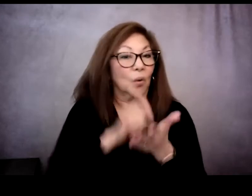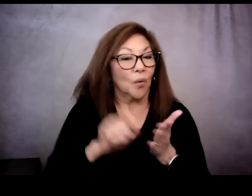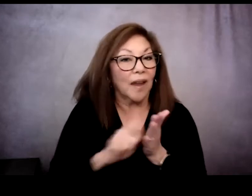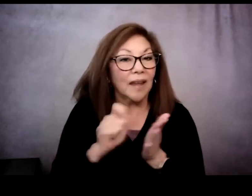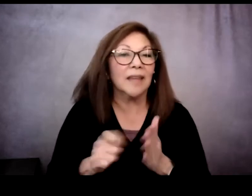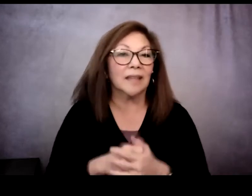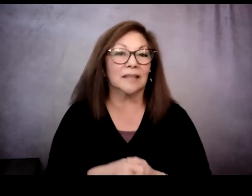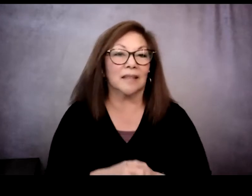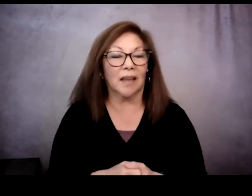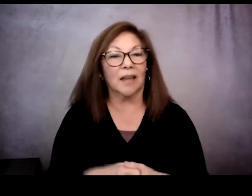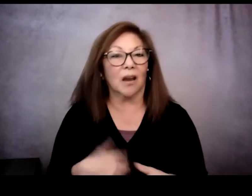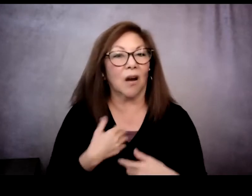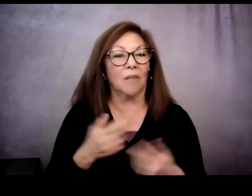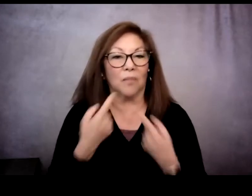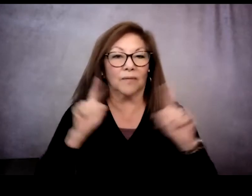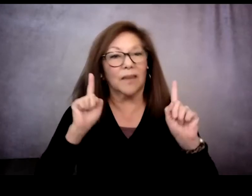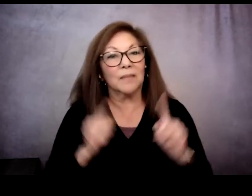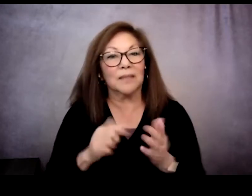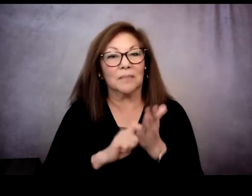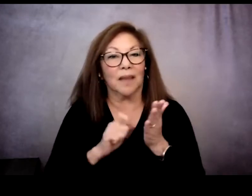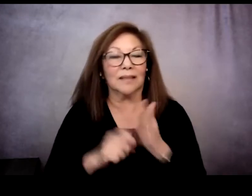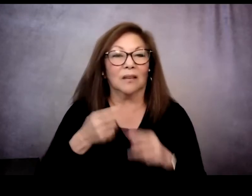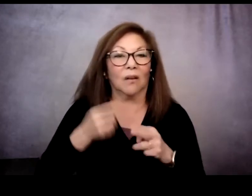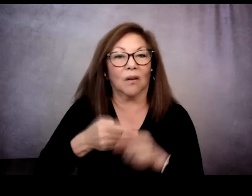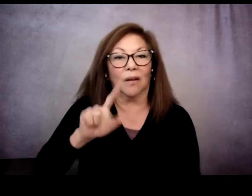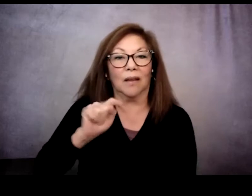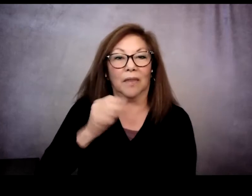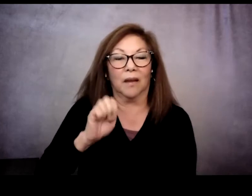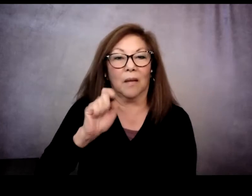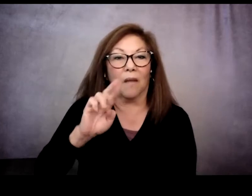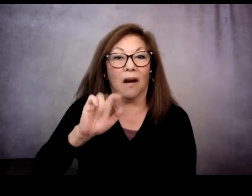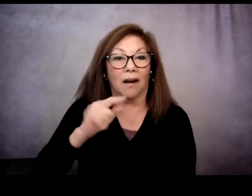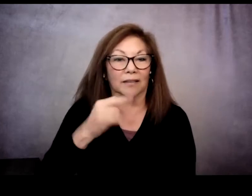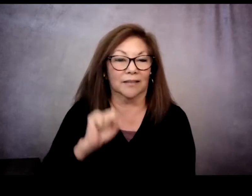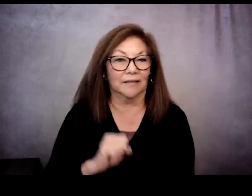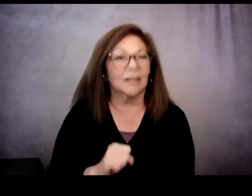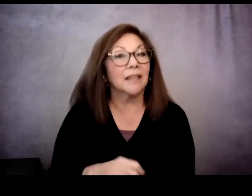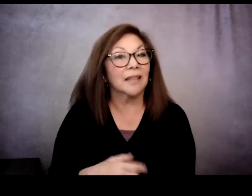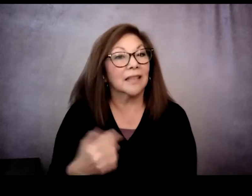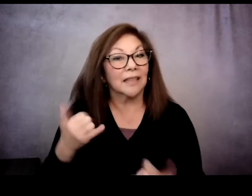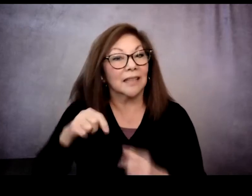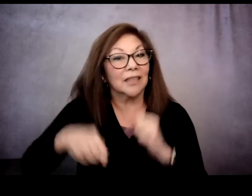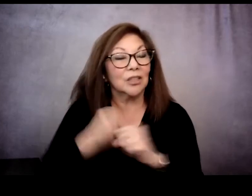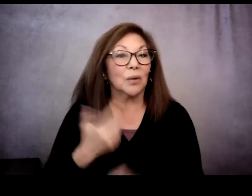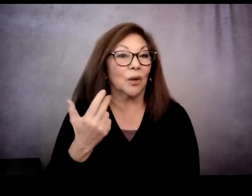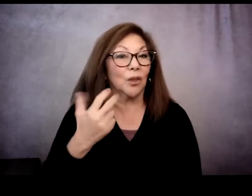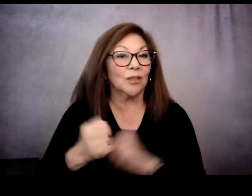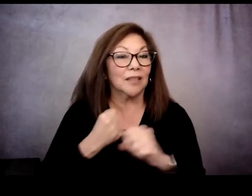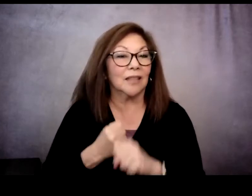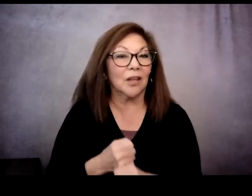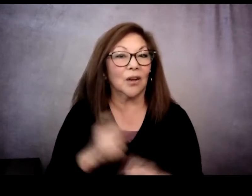The Margins. This year, we are thrilled to be celebrating our 30th anniversary with a campaign we launched